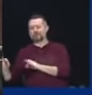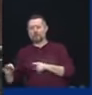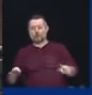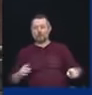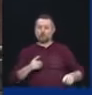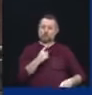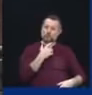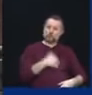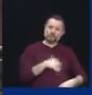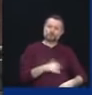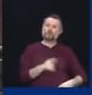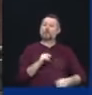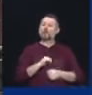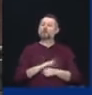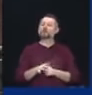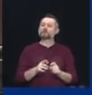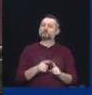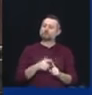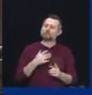has discriminated